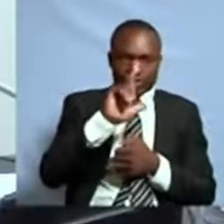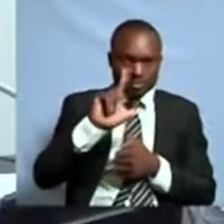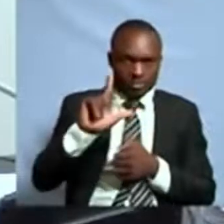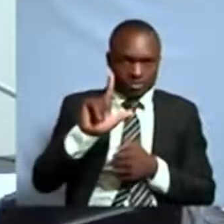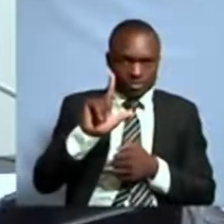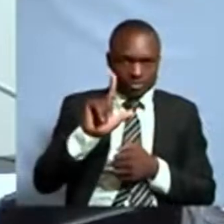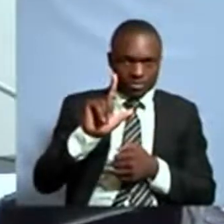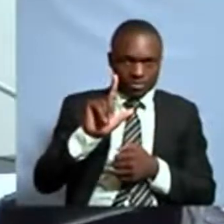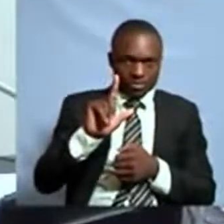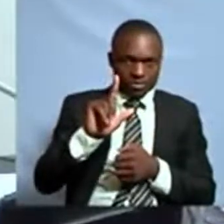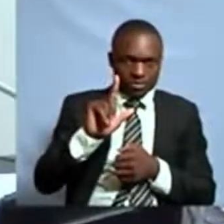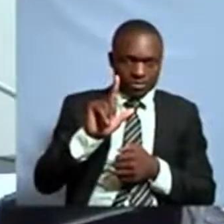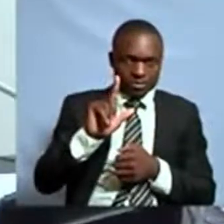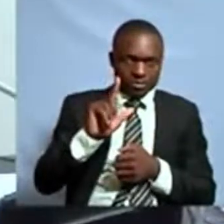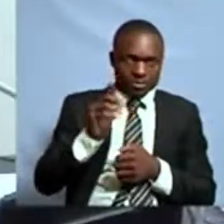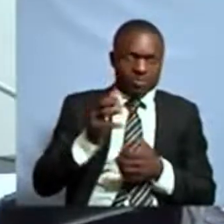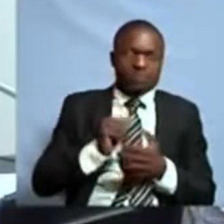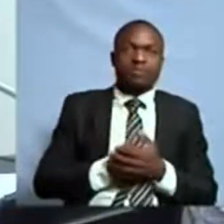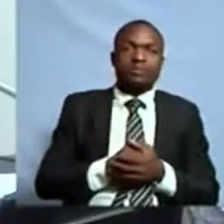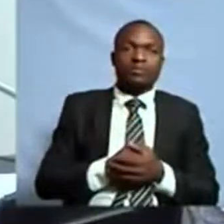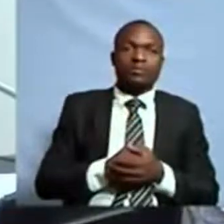the amendment bill.